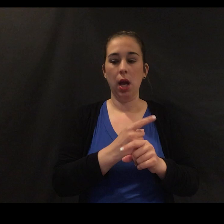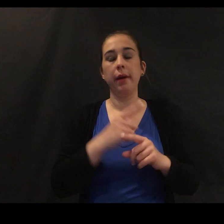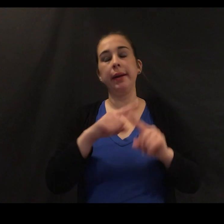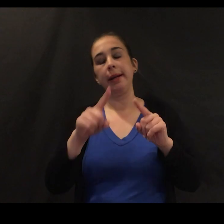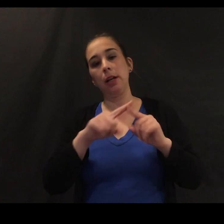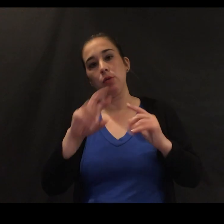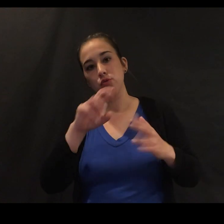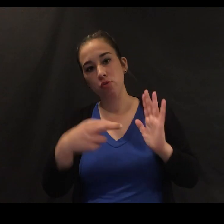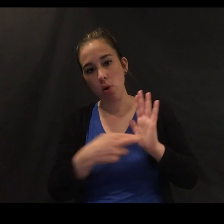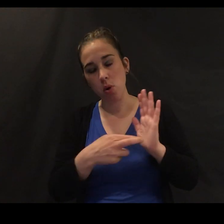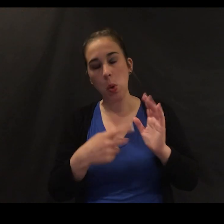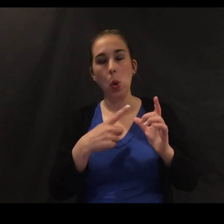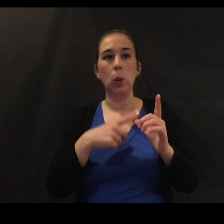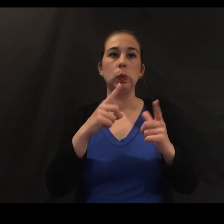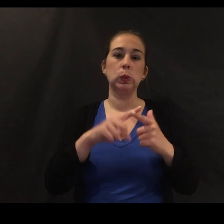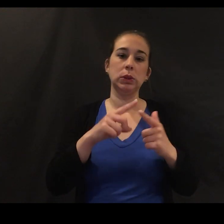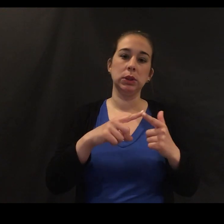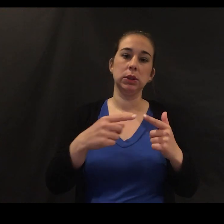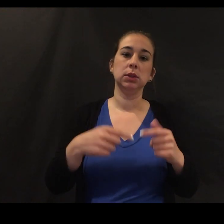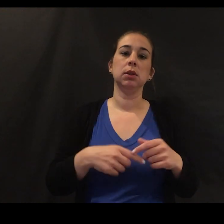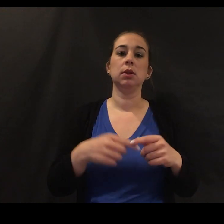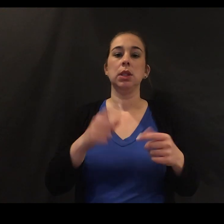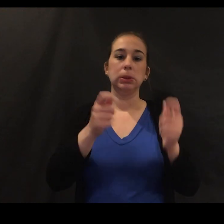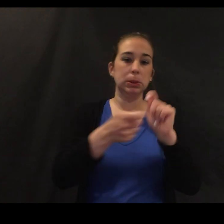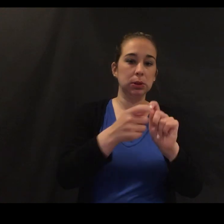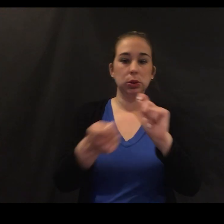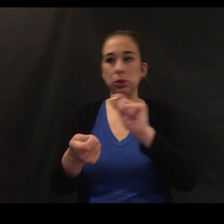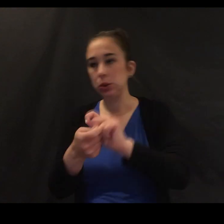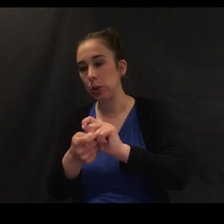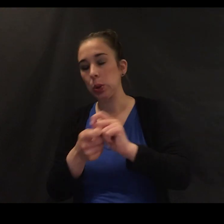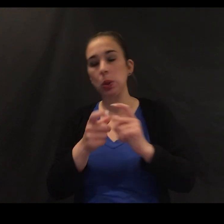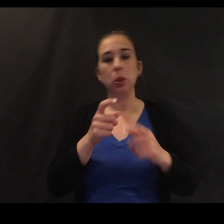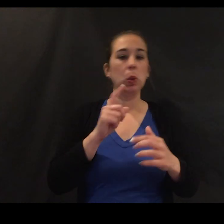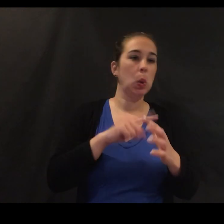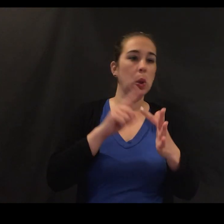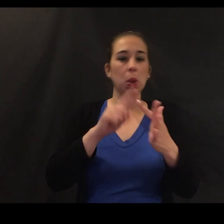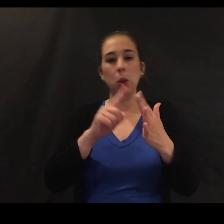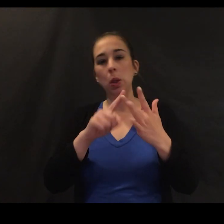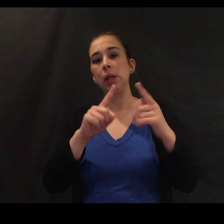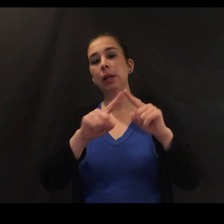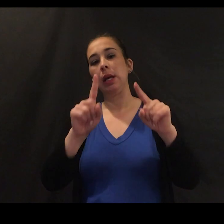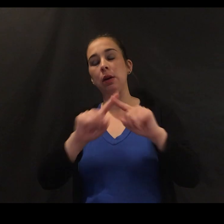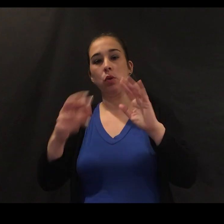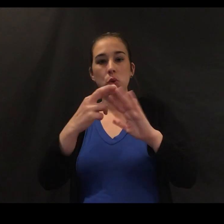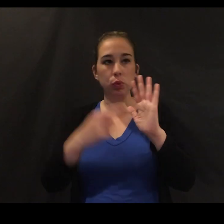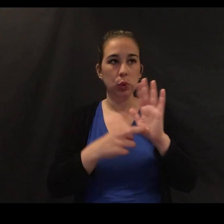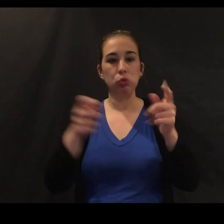and eye for an eye and tooth for a tooth, and all these rules and regulations. And so